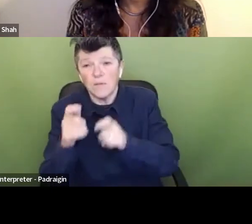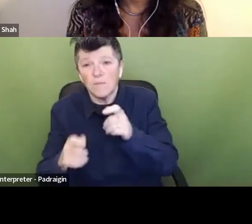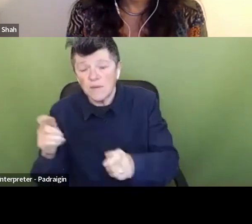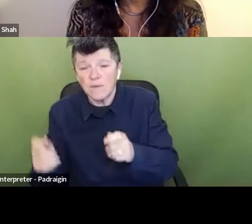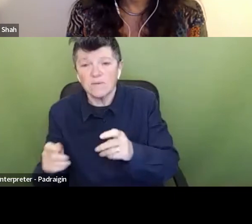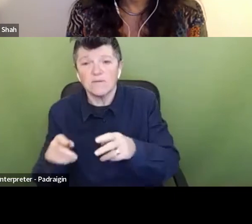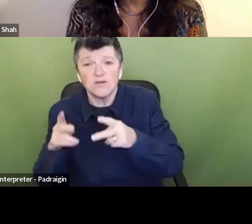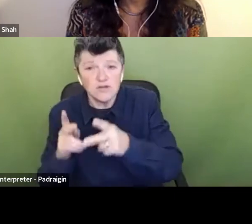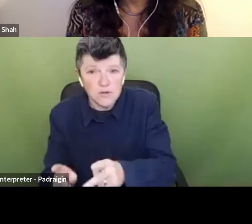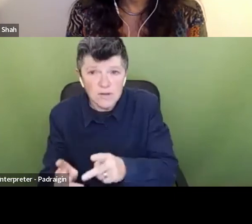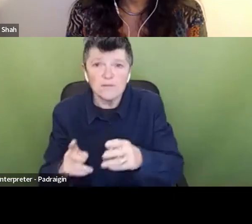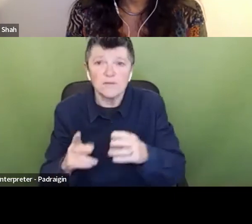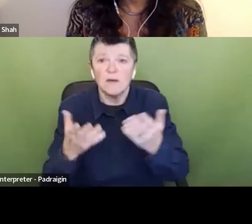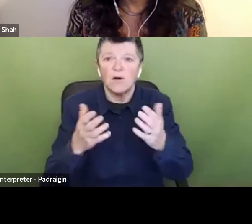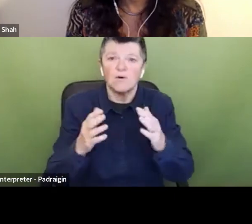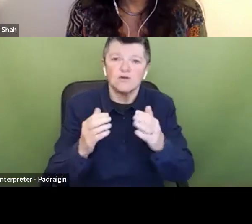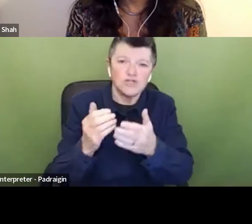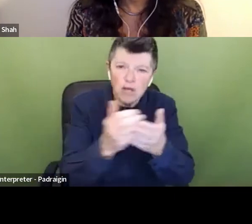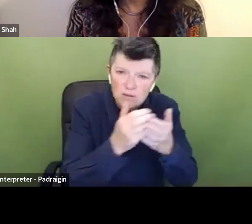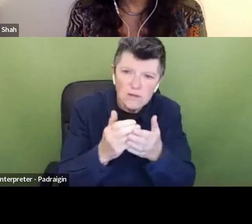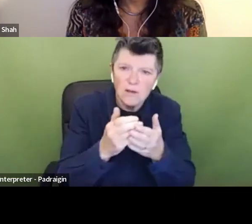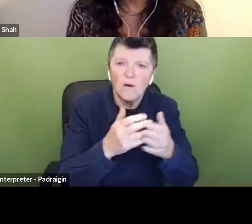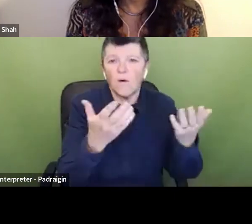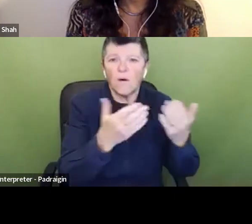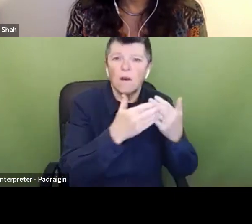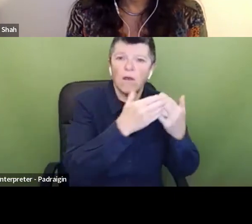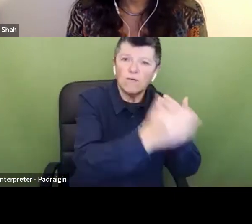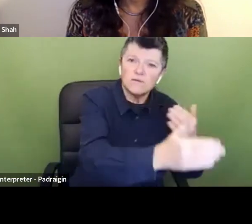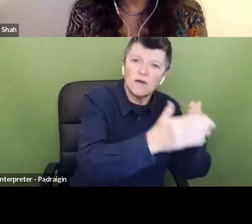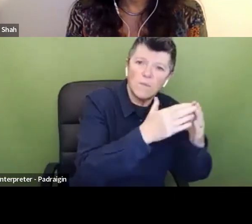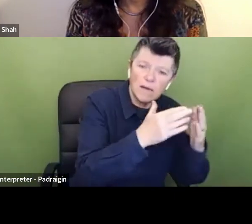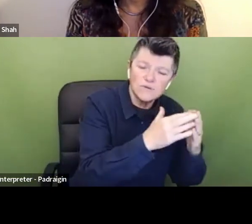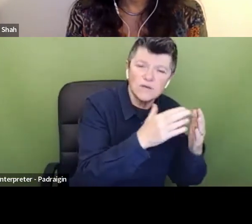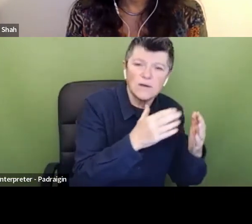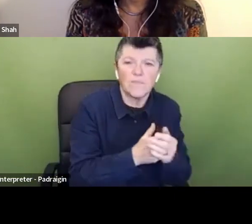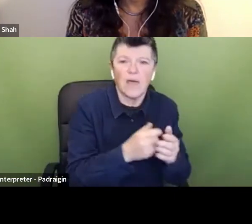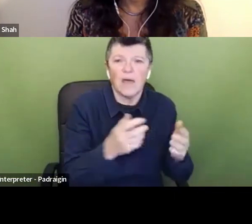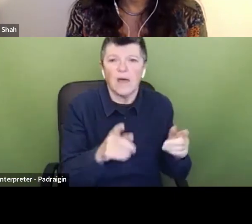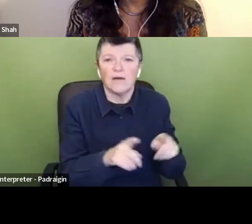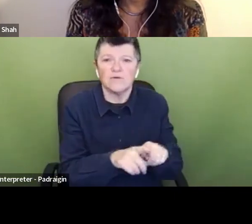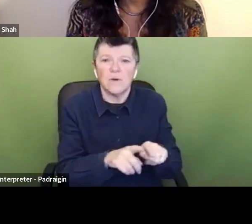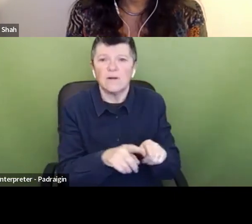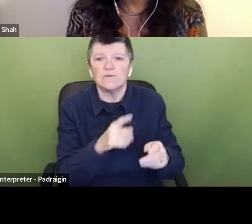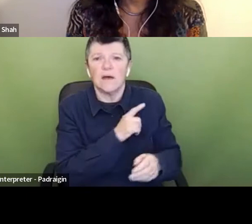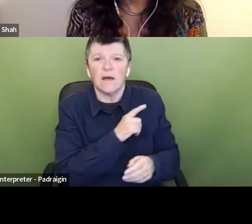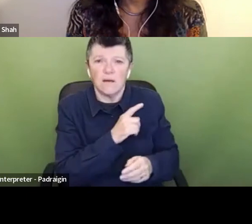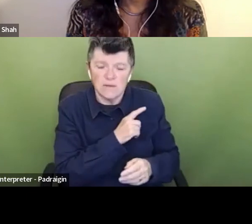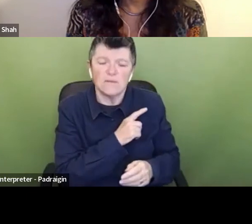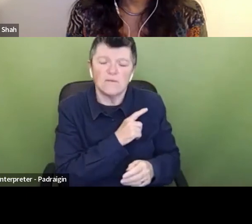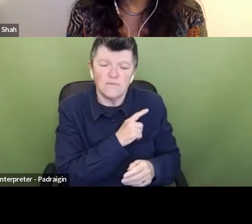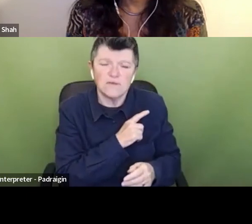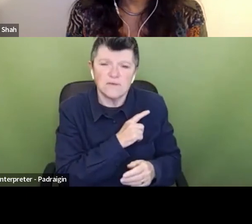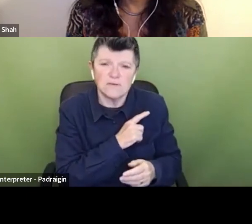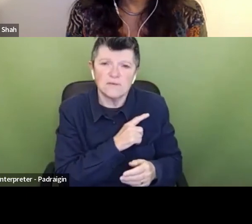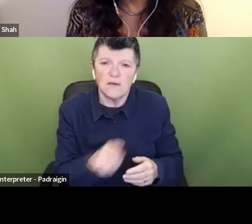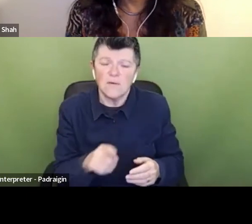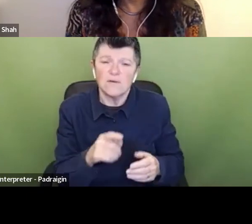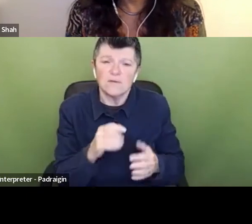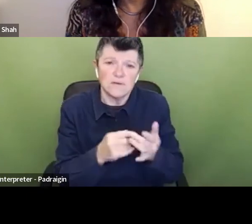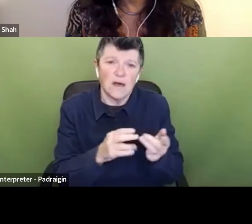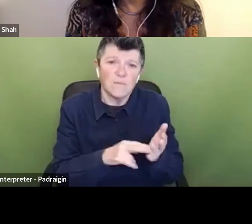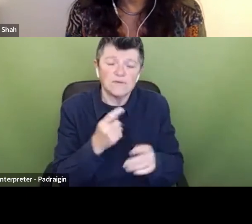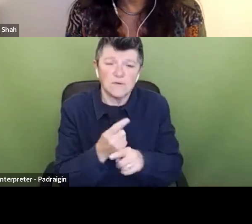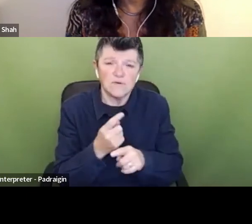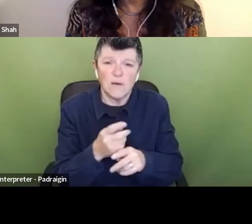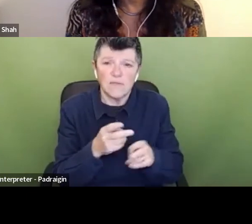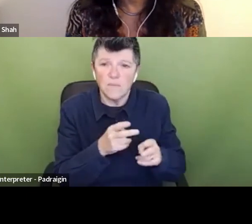the people in longer term housing, as well as the reasons and how you, Simon talked about this briefly, the pathway model, how you get out of